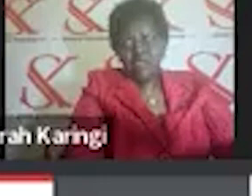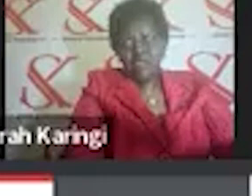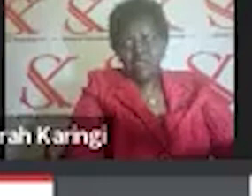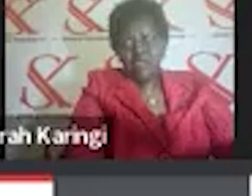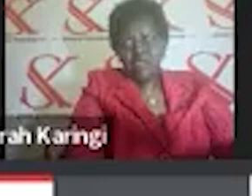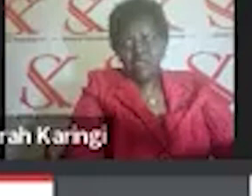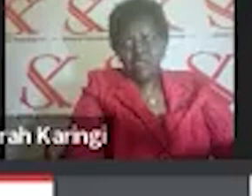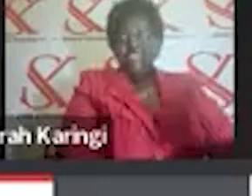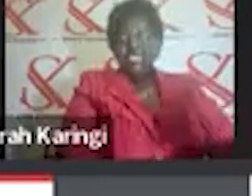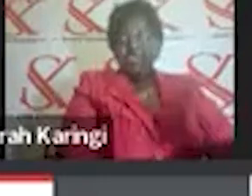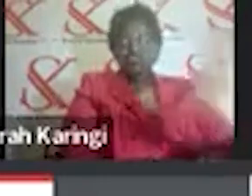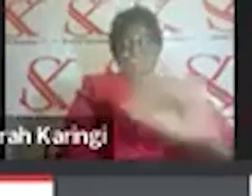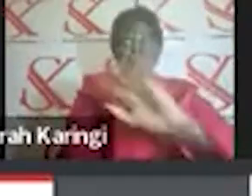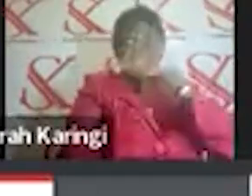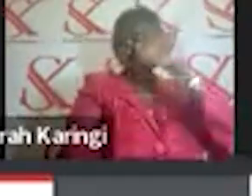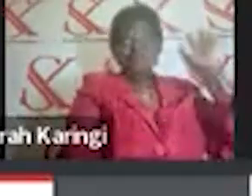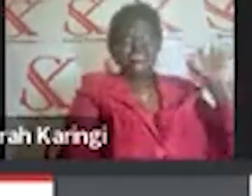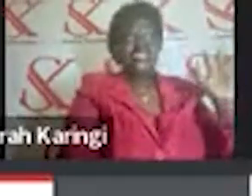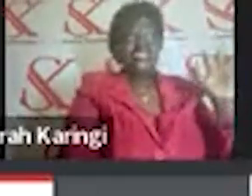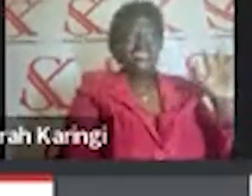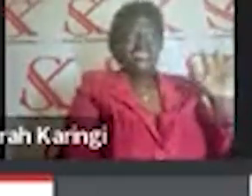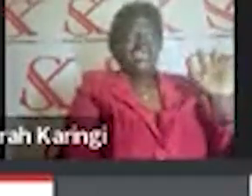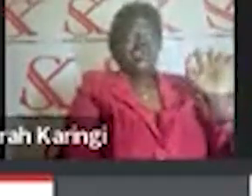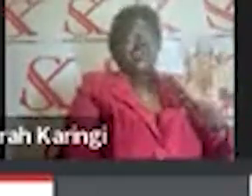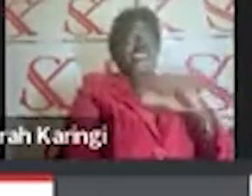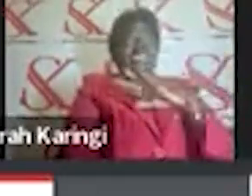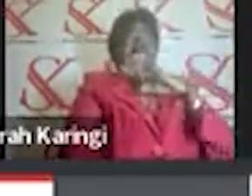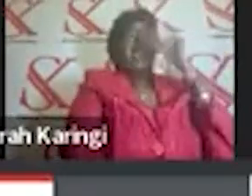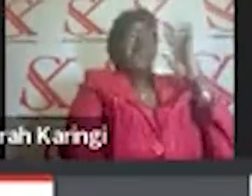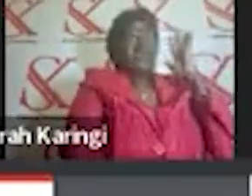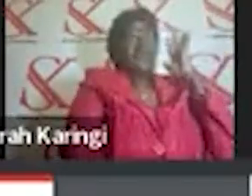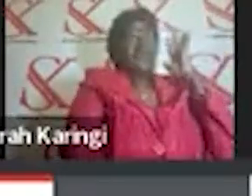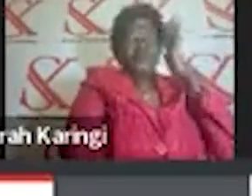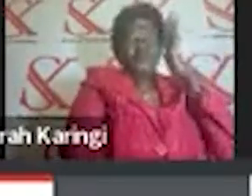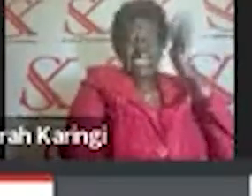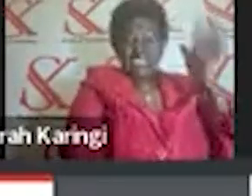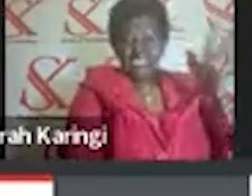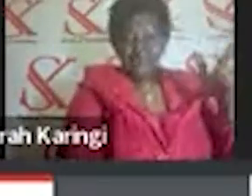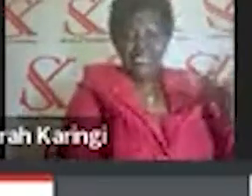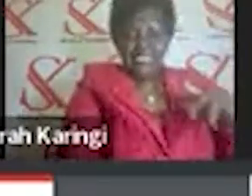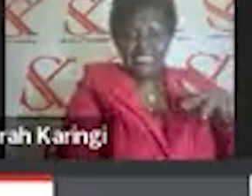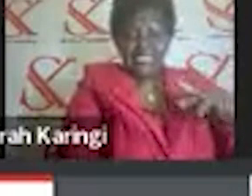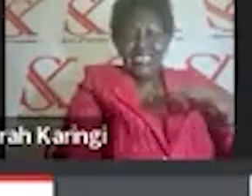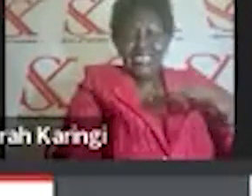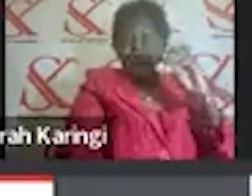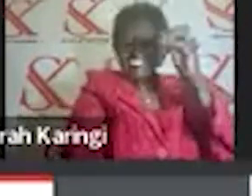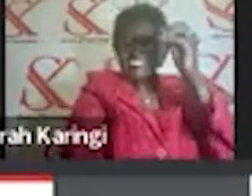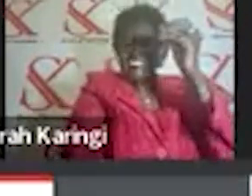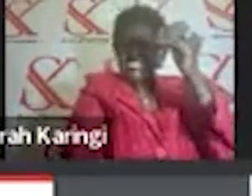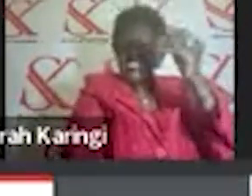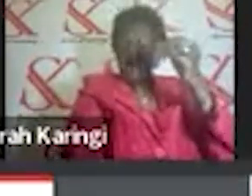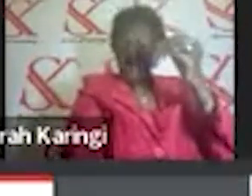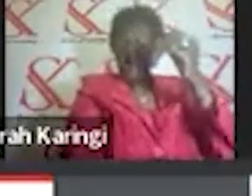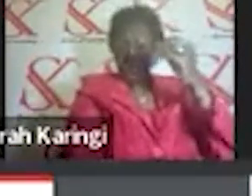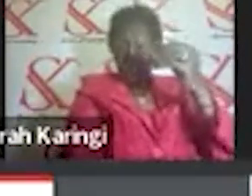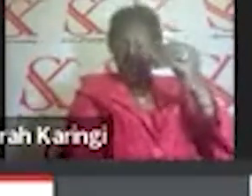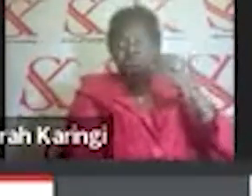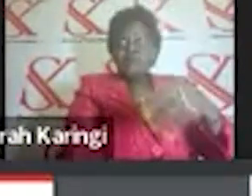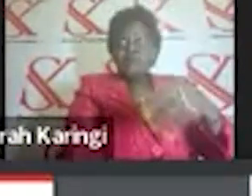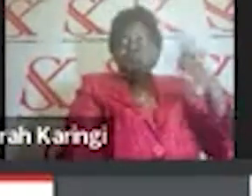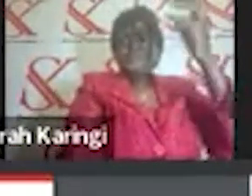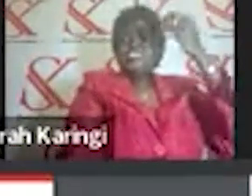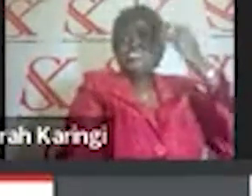honest, I was in full of fear because I've never managed a business. I was saying like, now I'm going to crash these businesses. So there's that element of